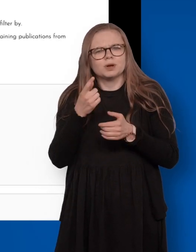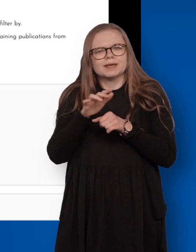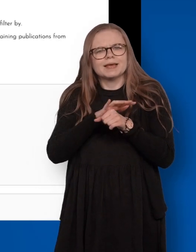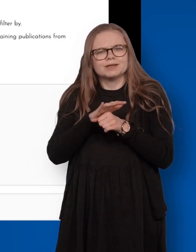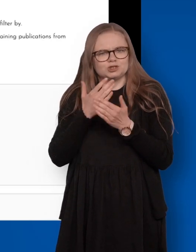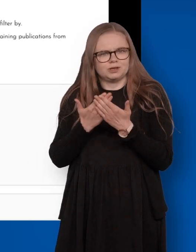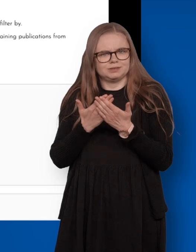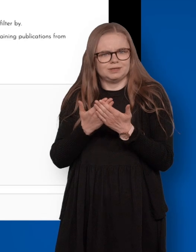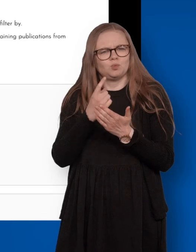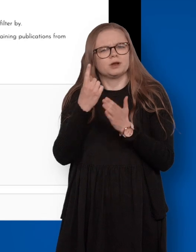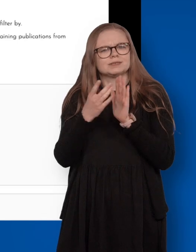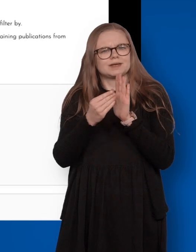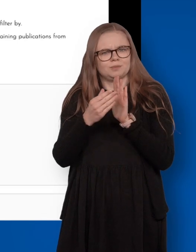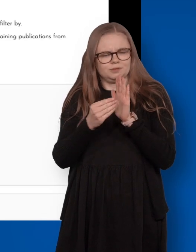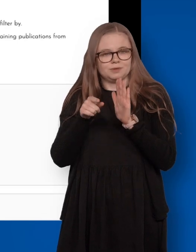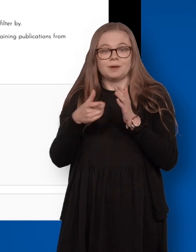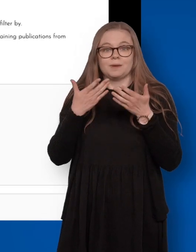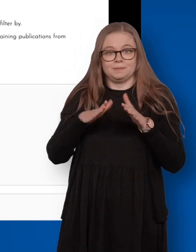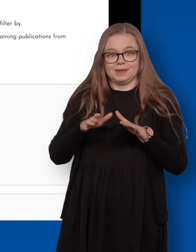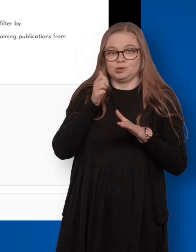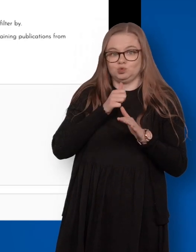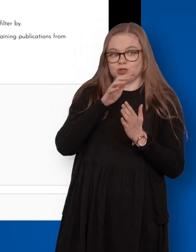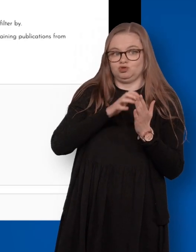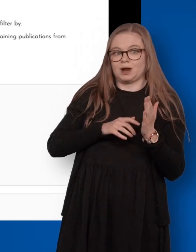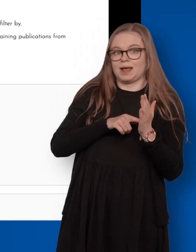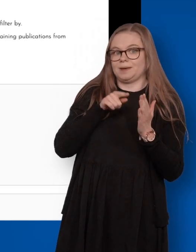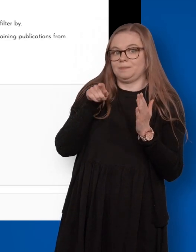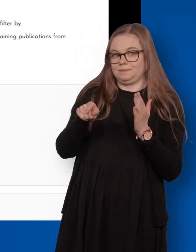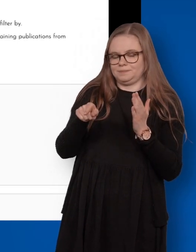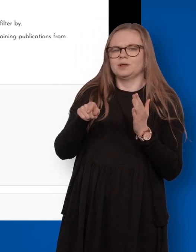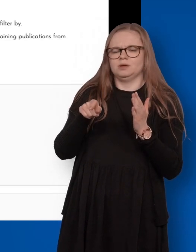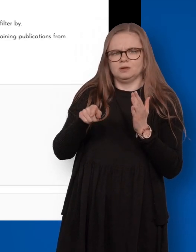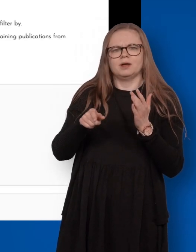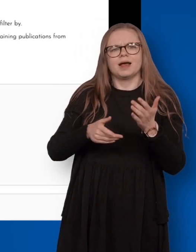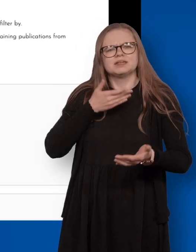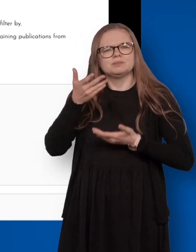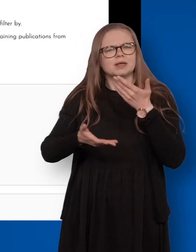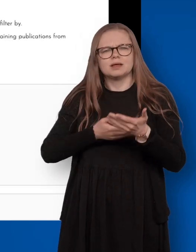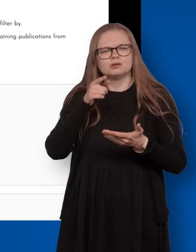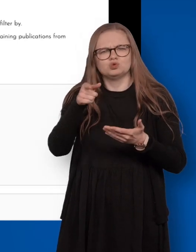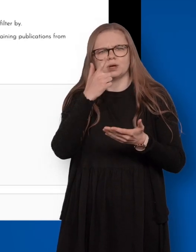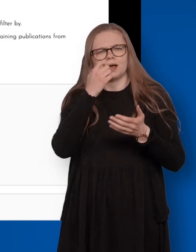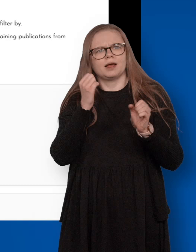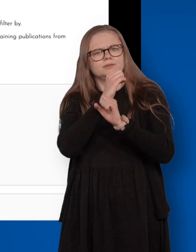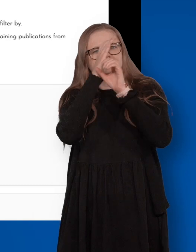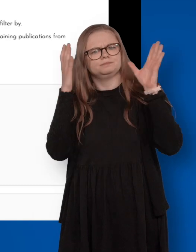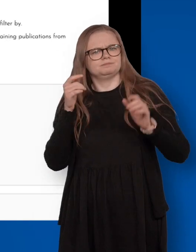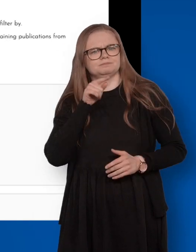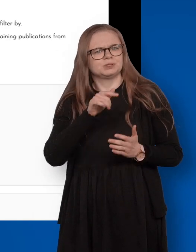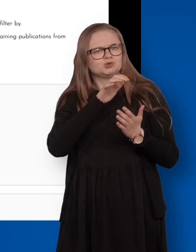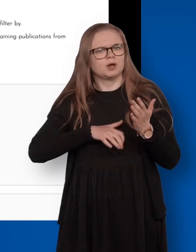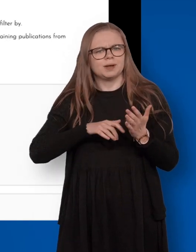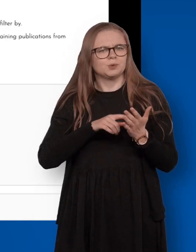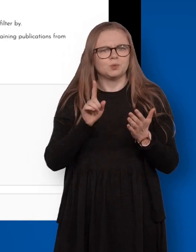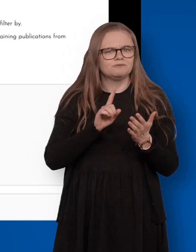we have applied Scribe to give you kind of a sense of some of the ideas, design